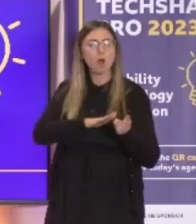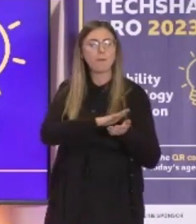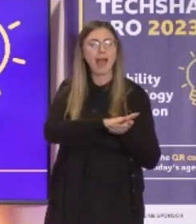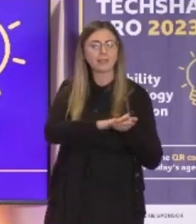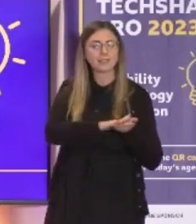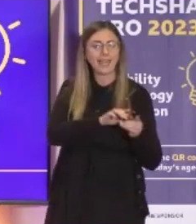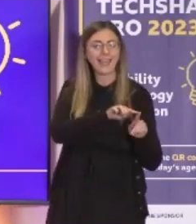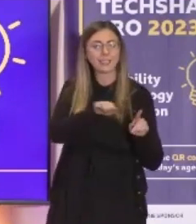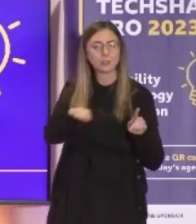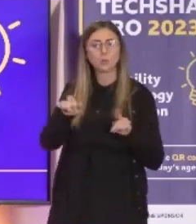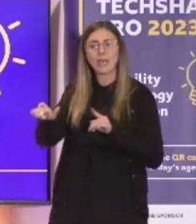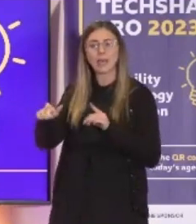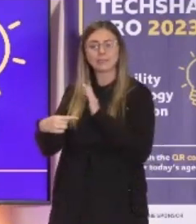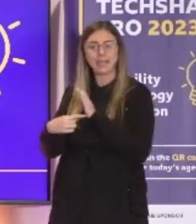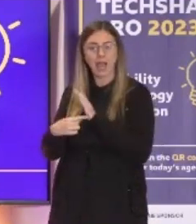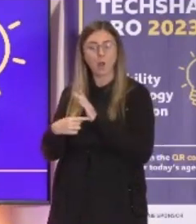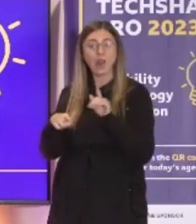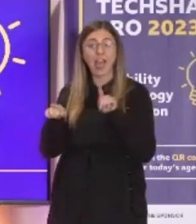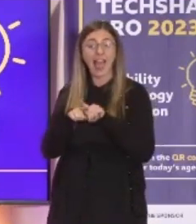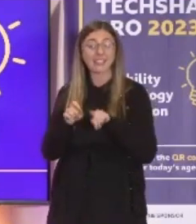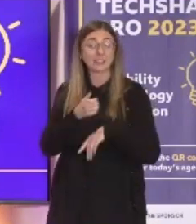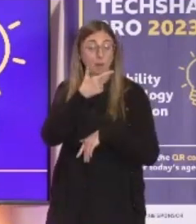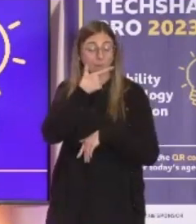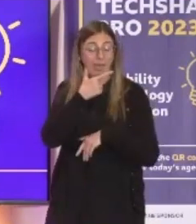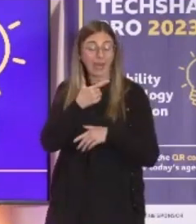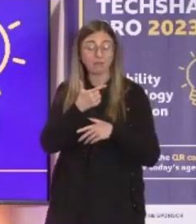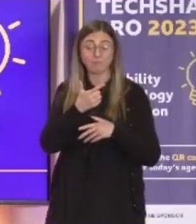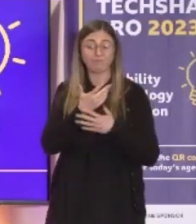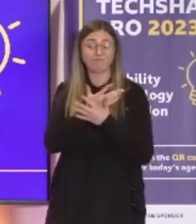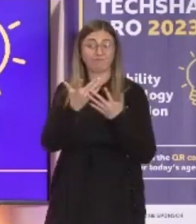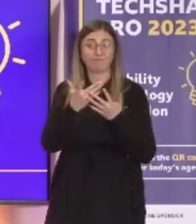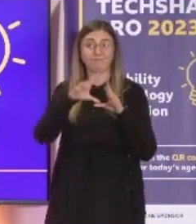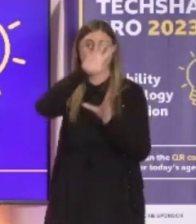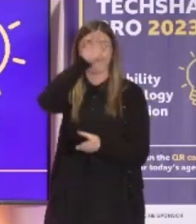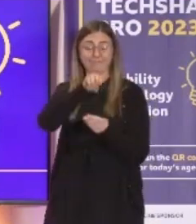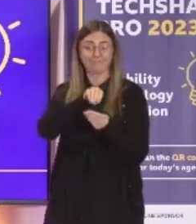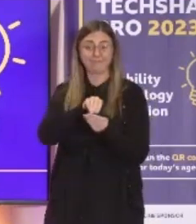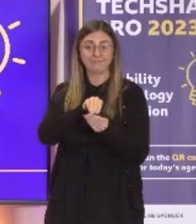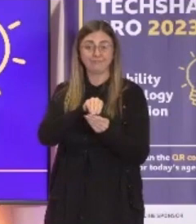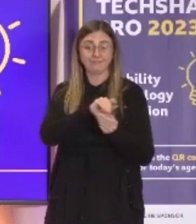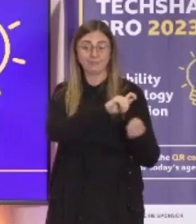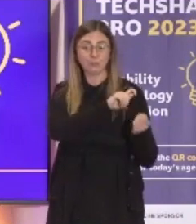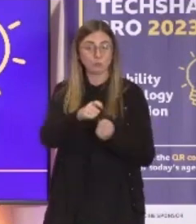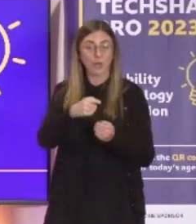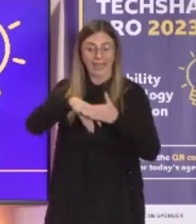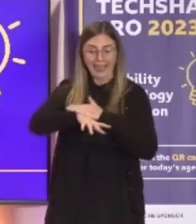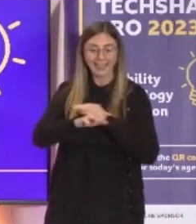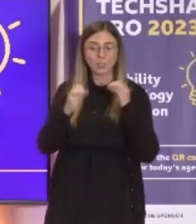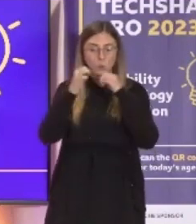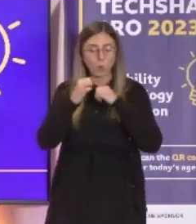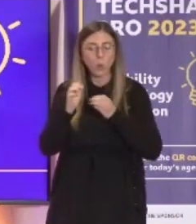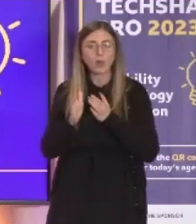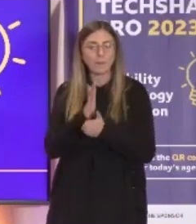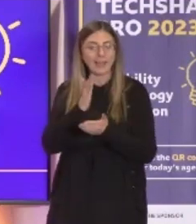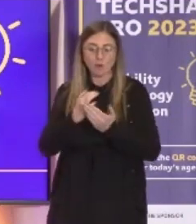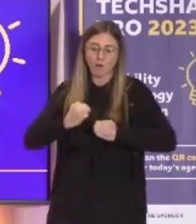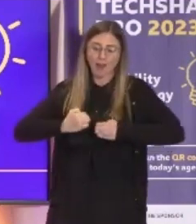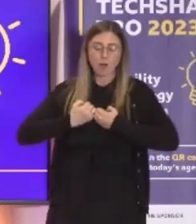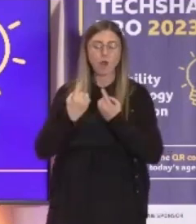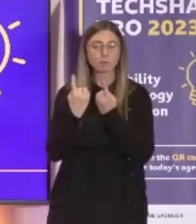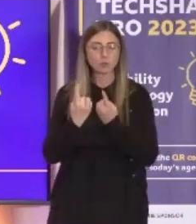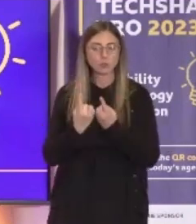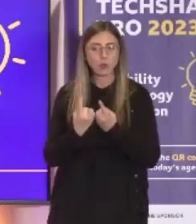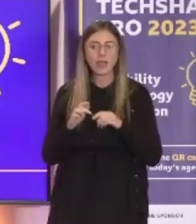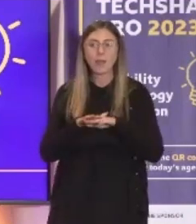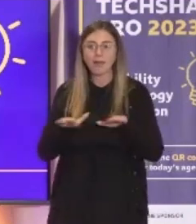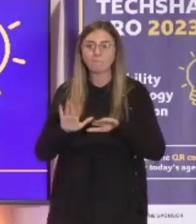Cape Town, from Riyadh to Dublin, and sort of synthesize that and bring that information inside to Google so we can make our products and